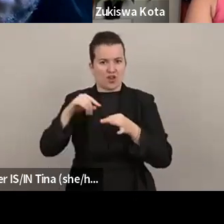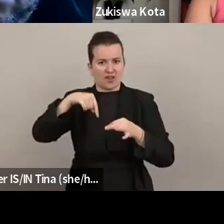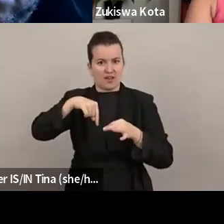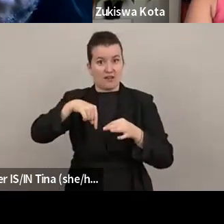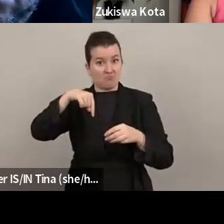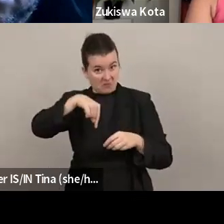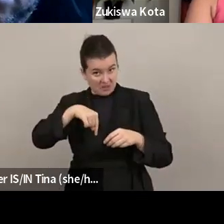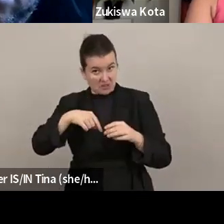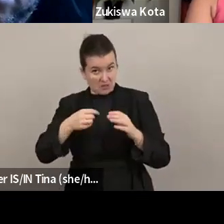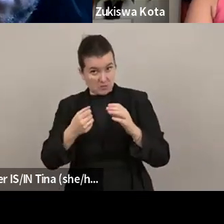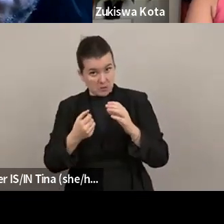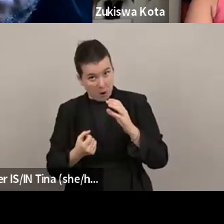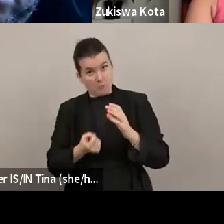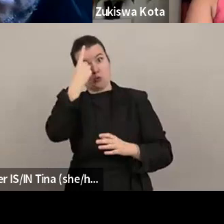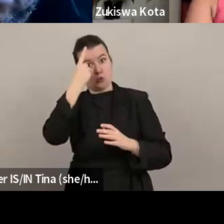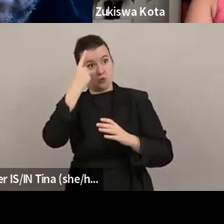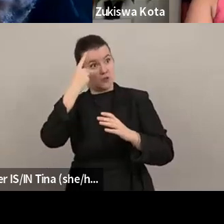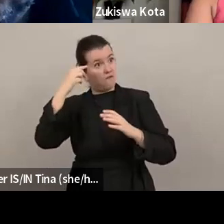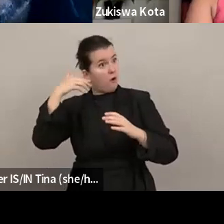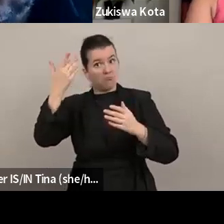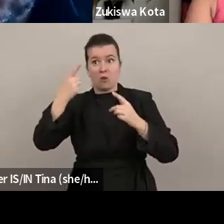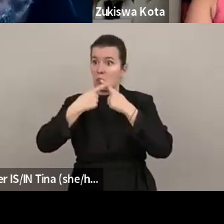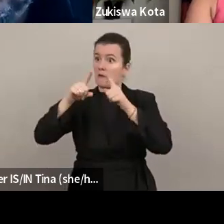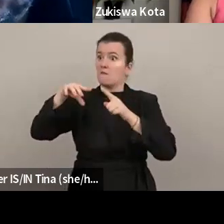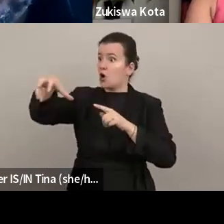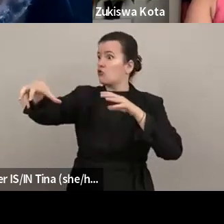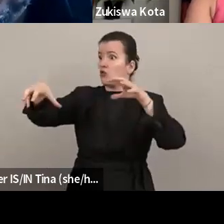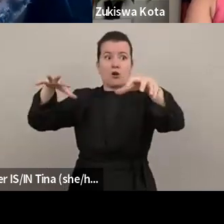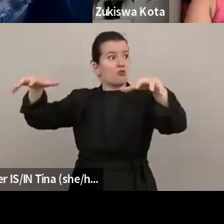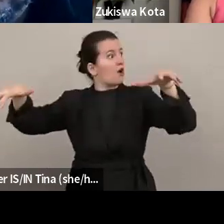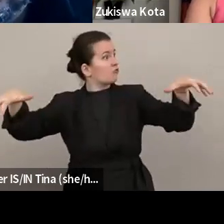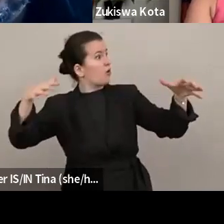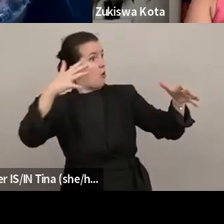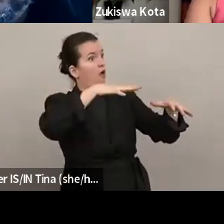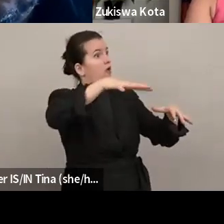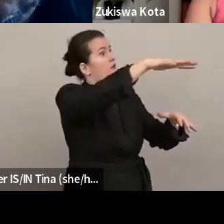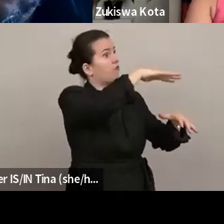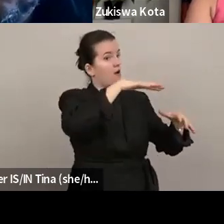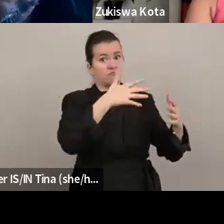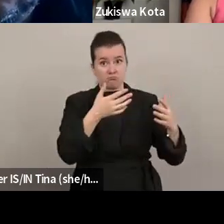can it be operative in other contexts? And